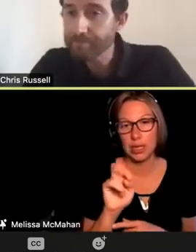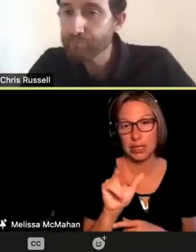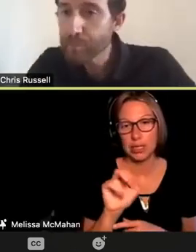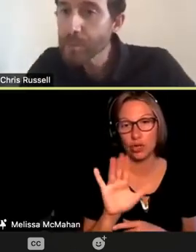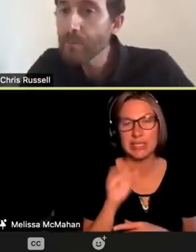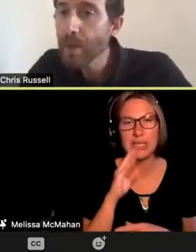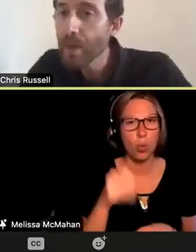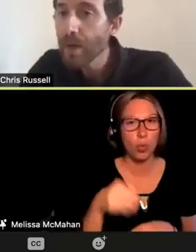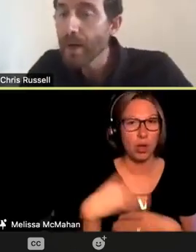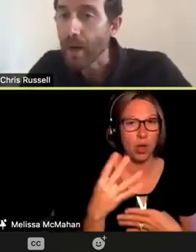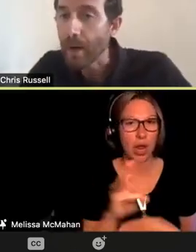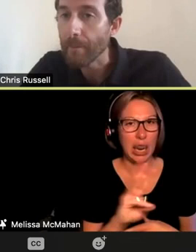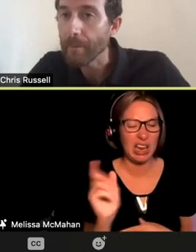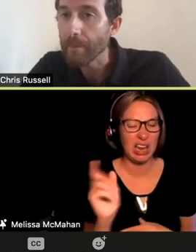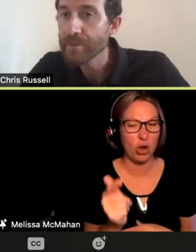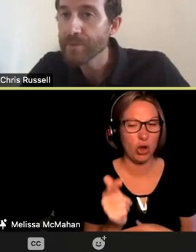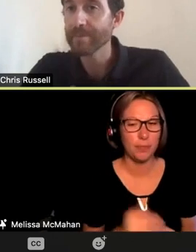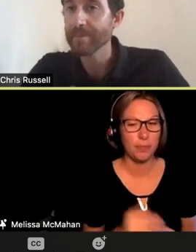later.